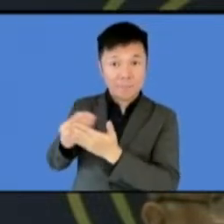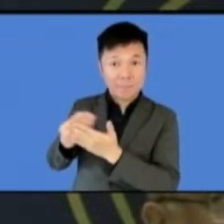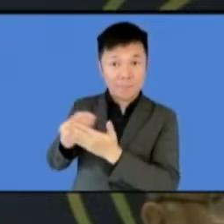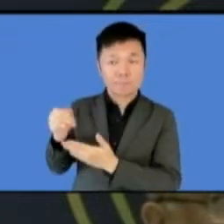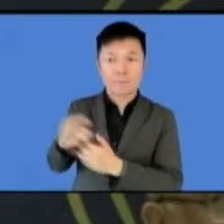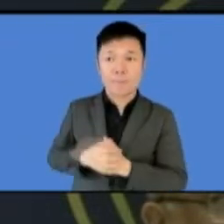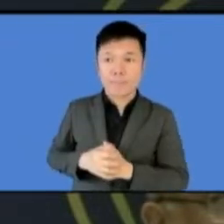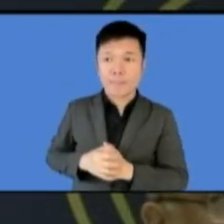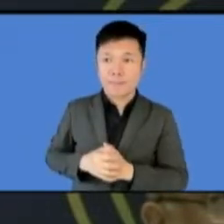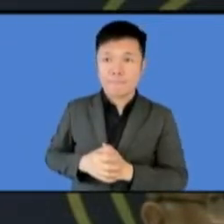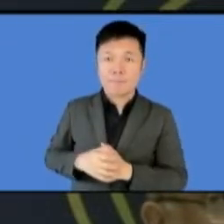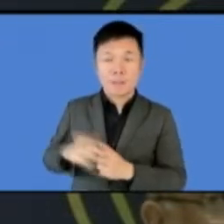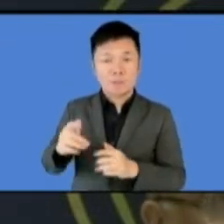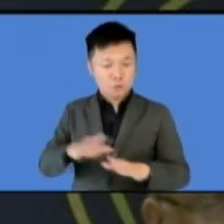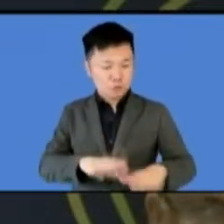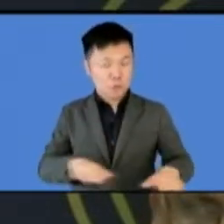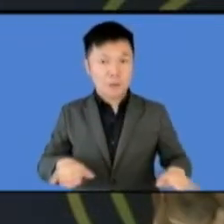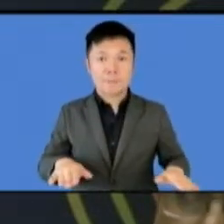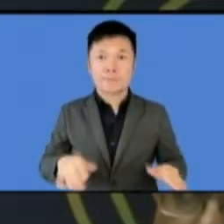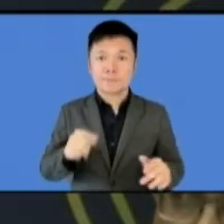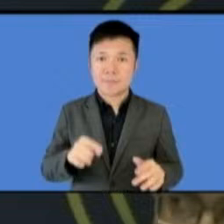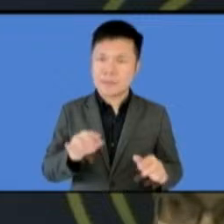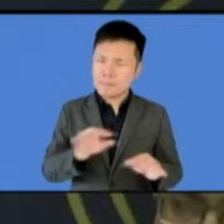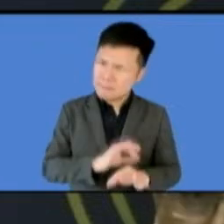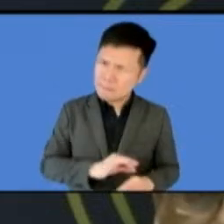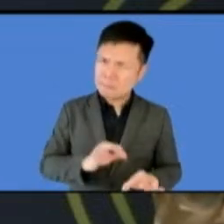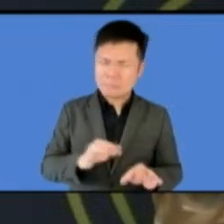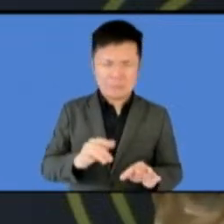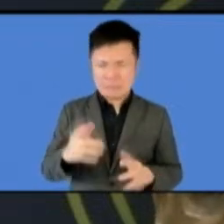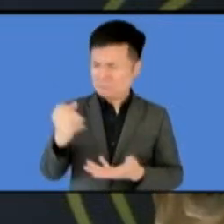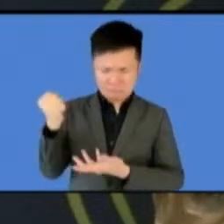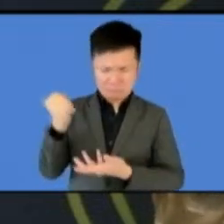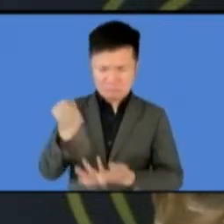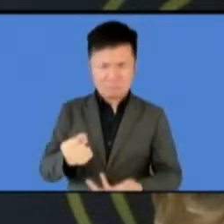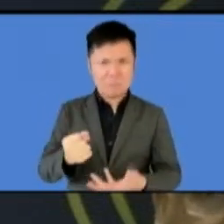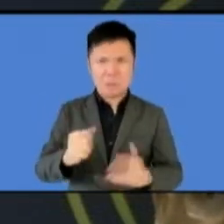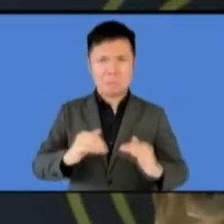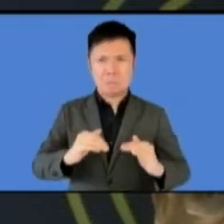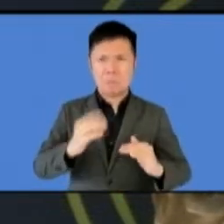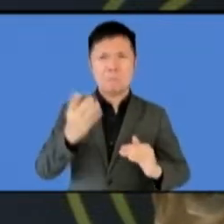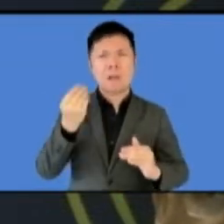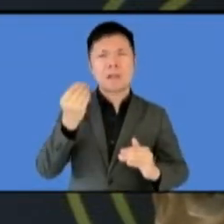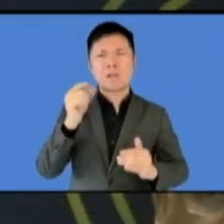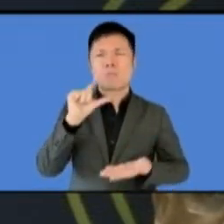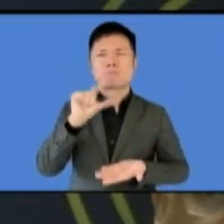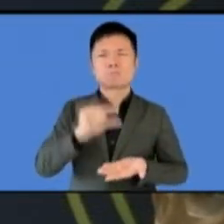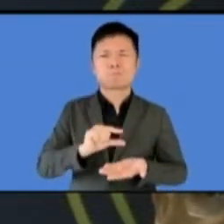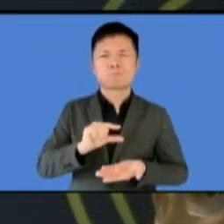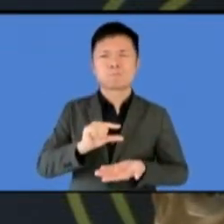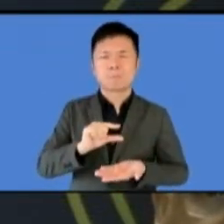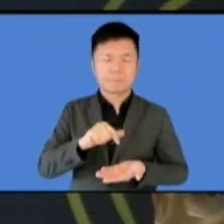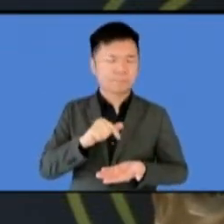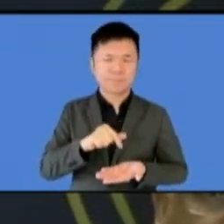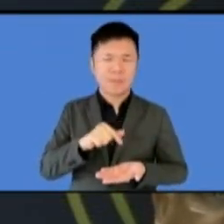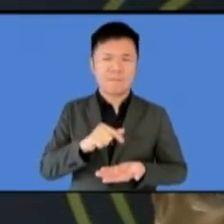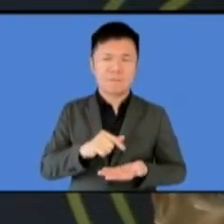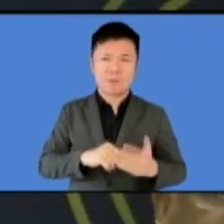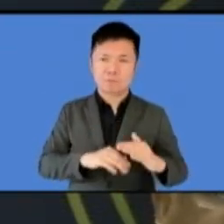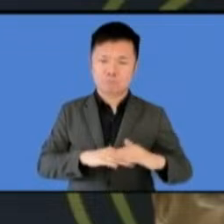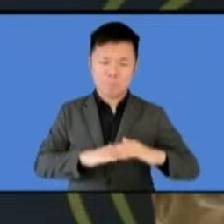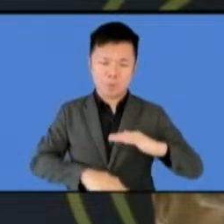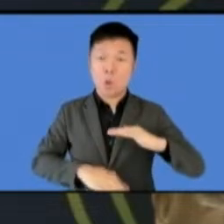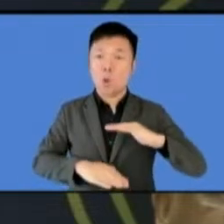to preschool children is really low compared to school-age children. And we sort of bring